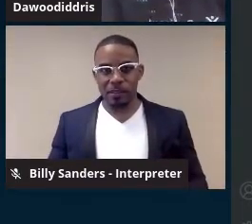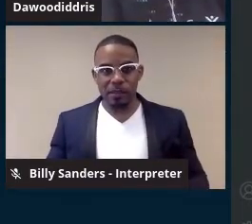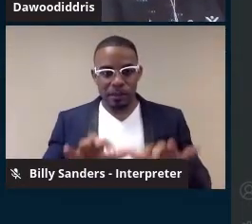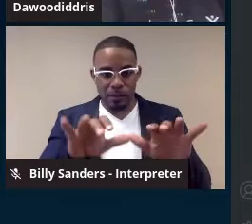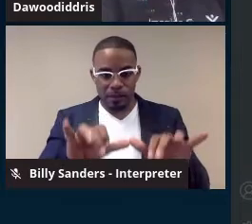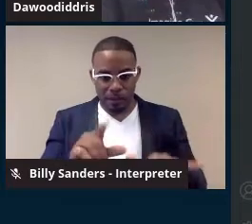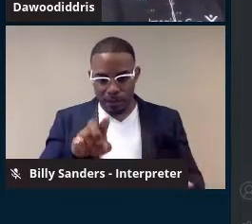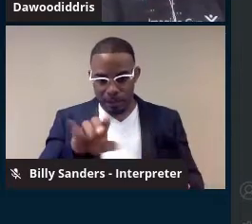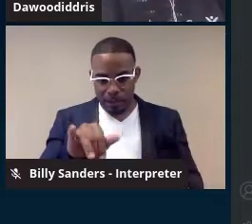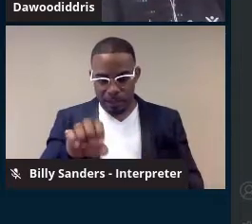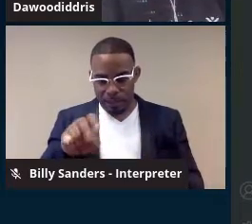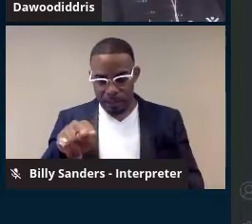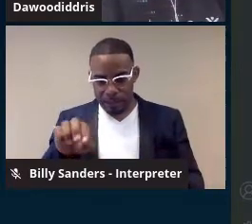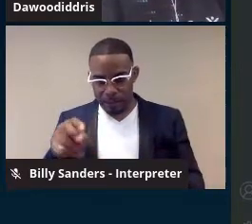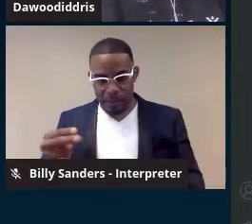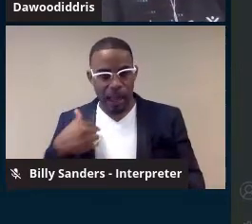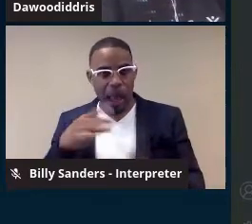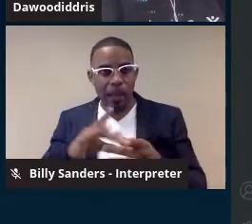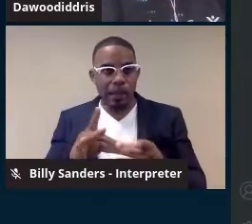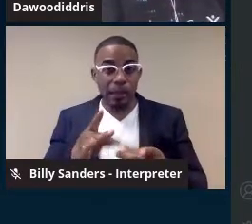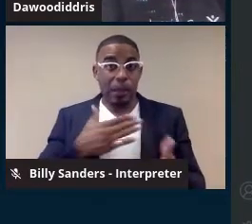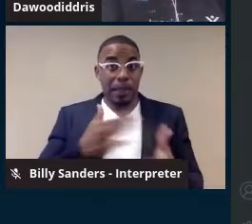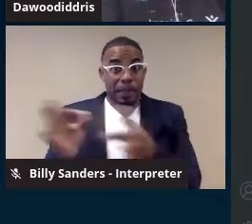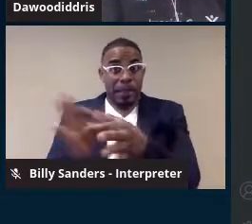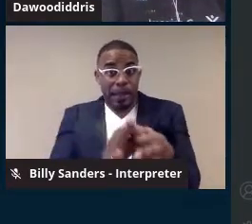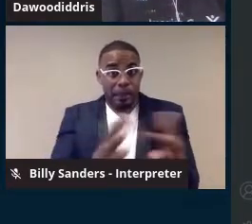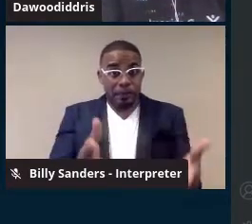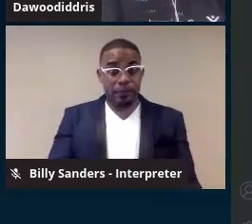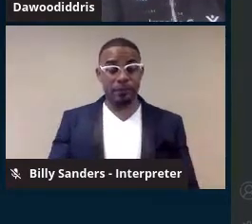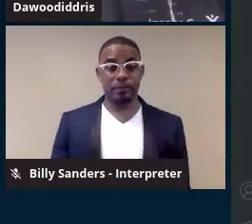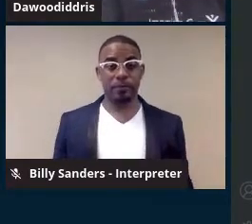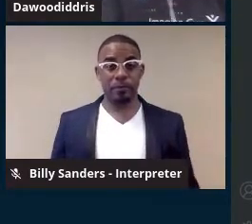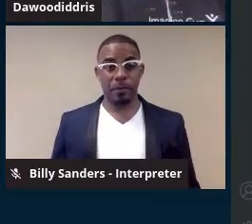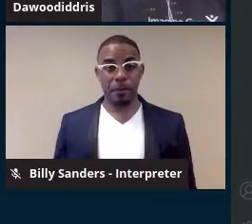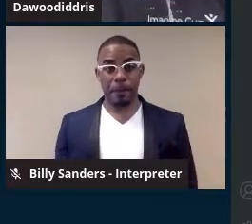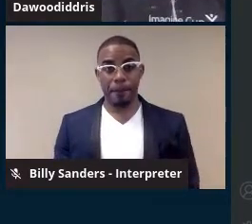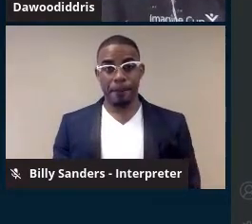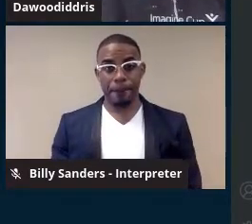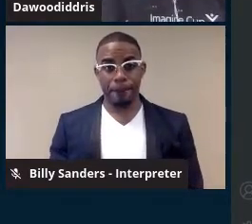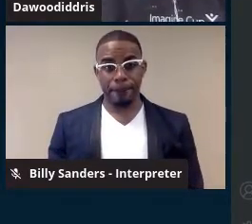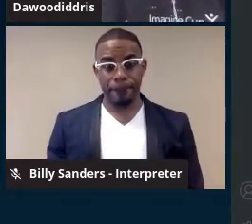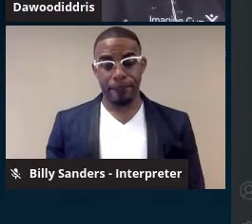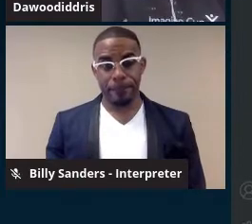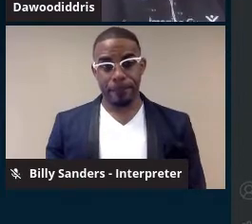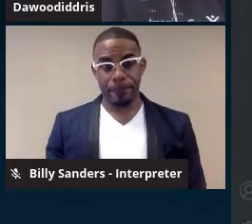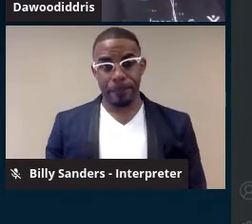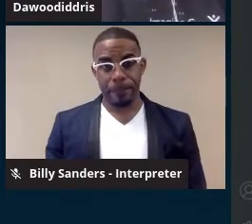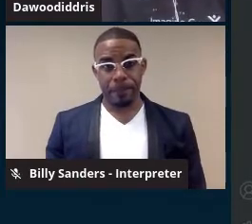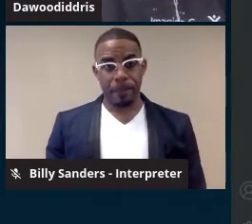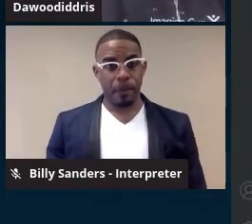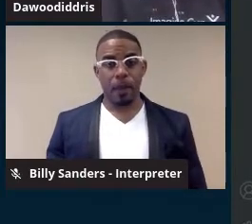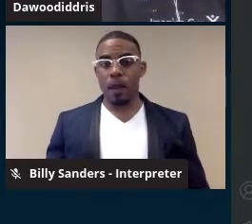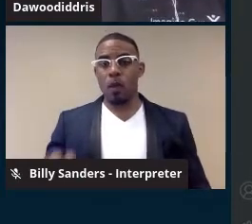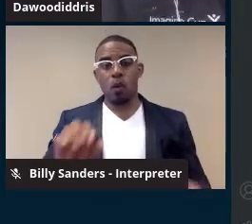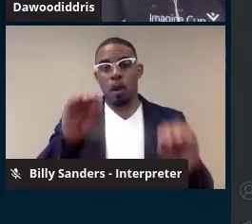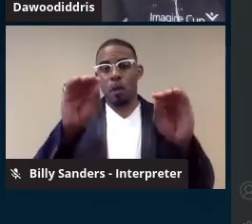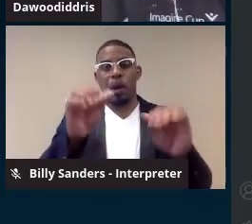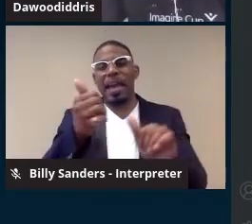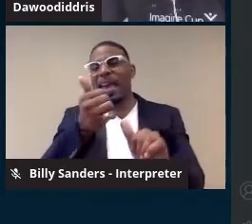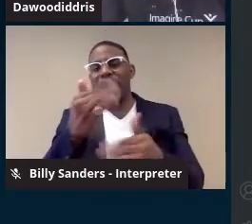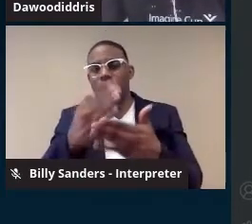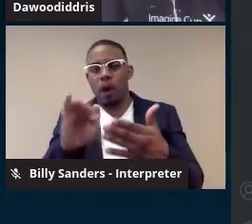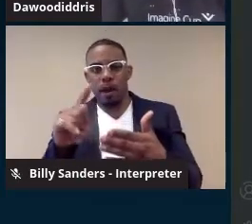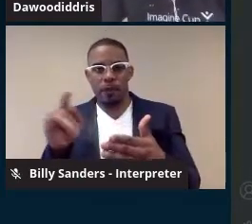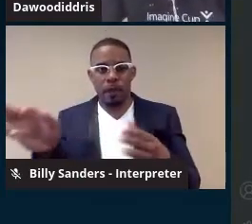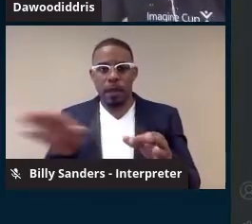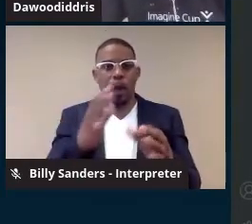message, and I would say that connected, or you got here, or you got here, any of it.